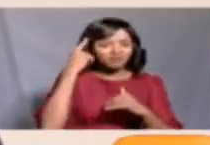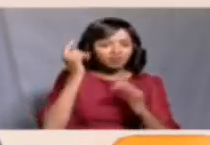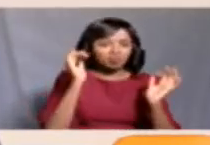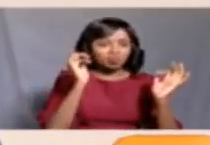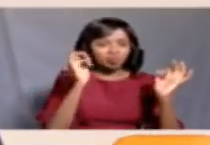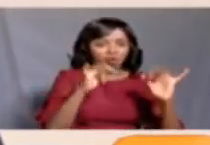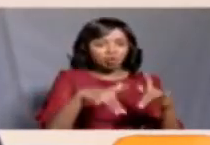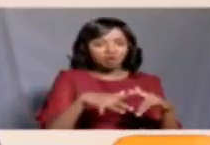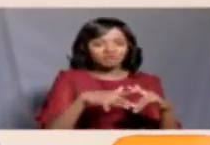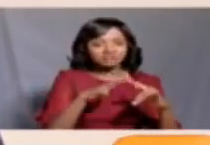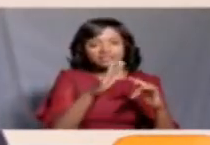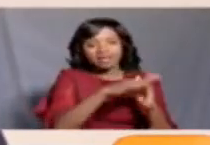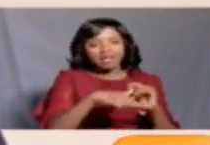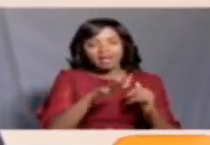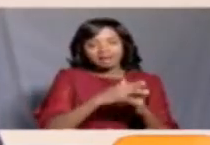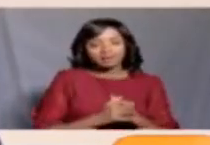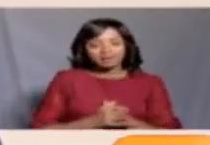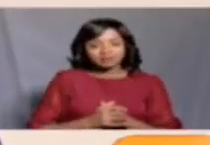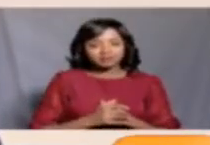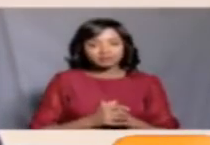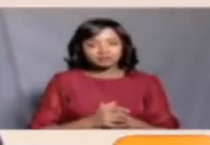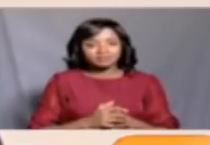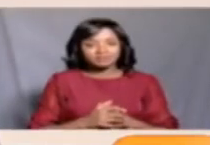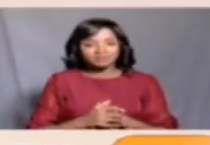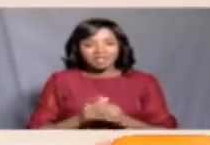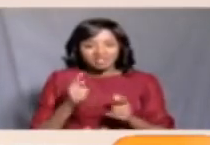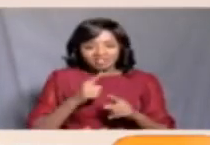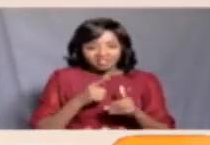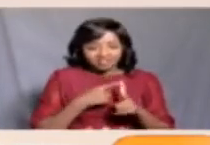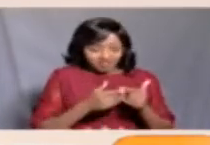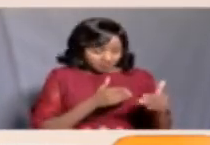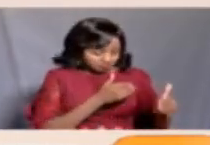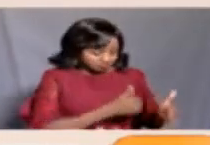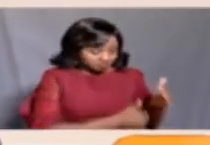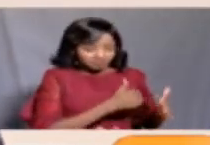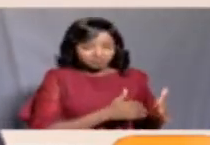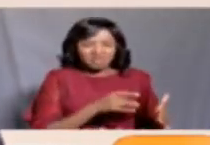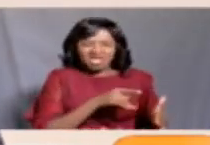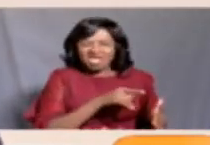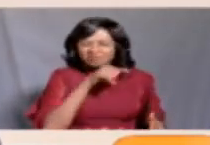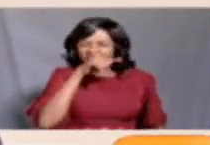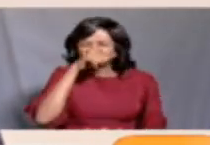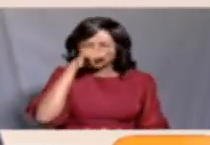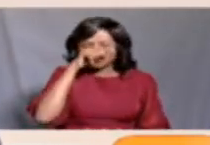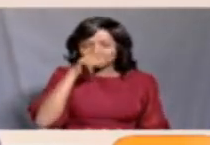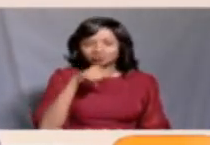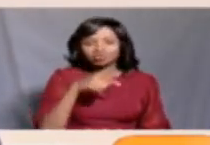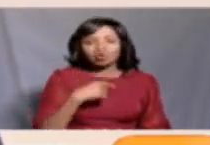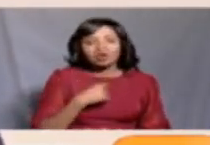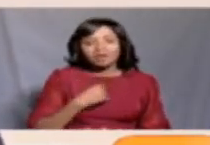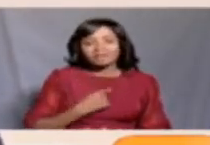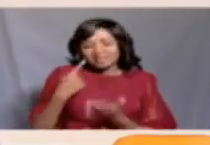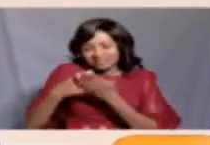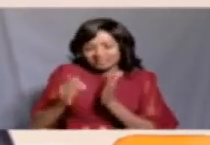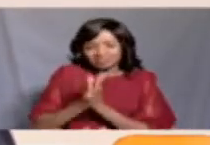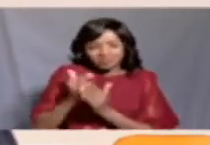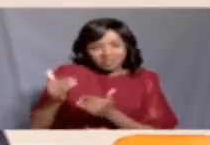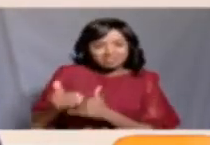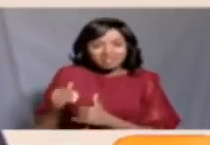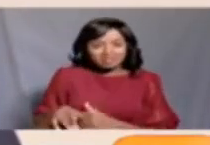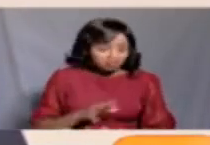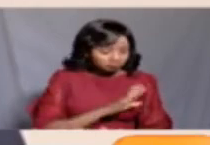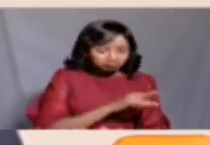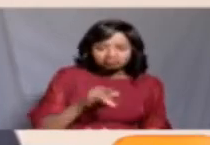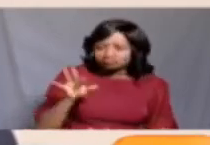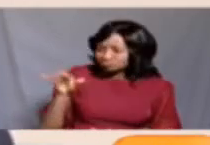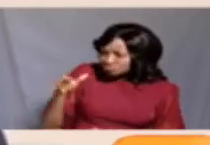and next to me was an old Mzungu man, and he had me talking to my neighbor, the plane, and when we were talking, he tapped me and said,